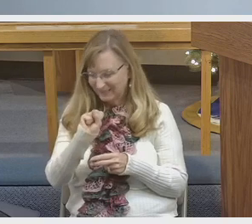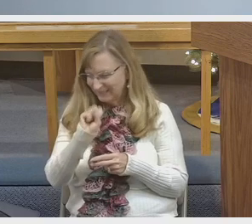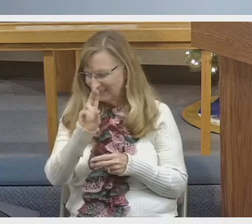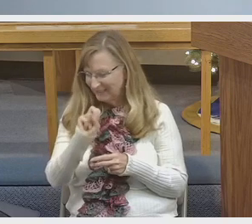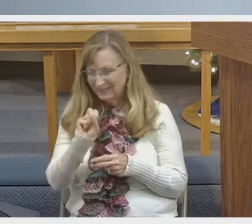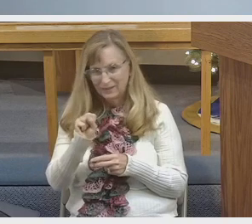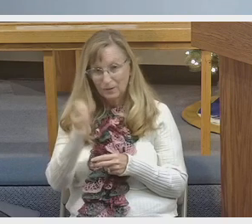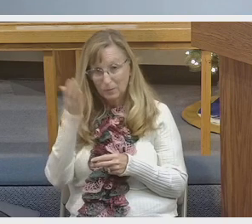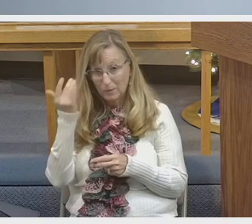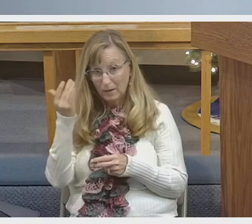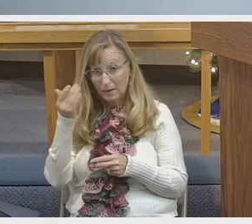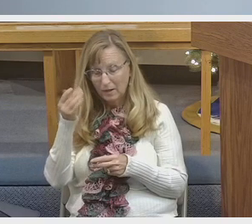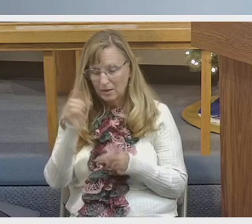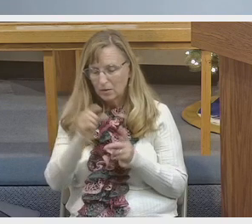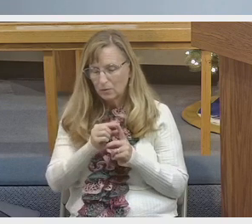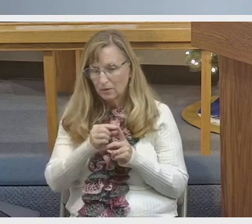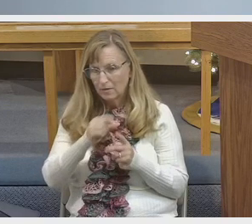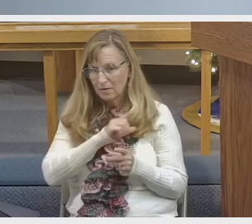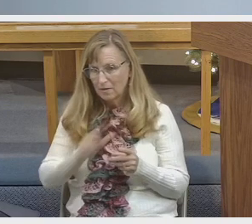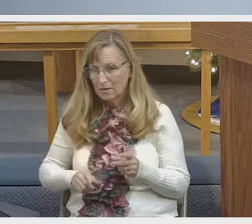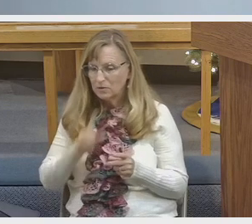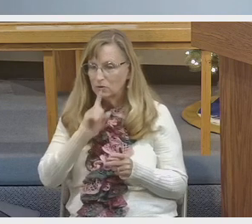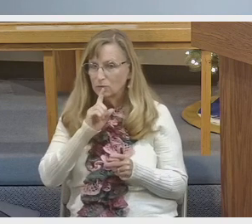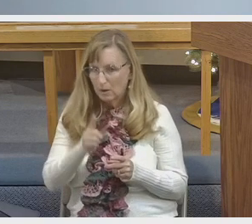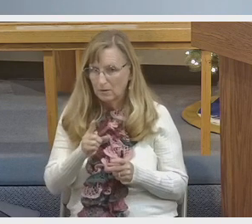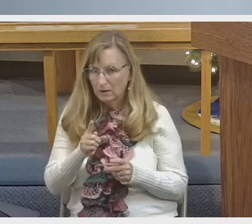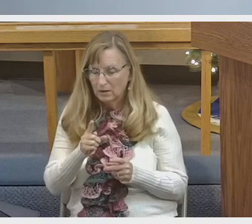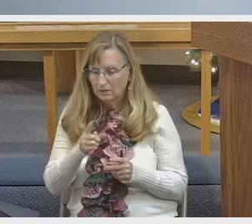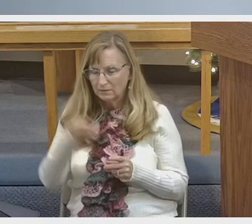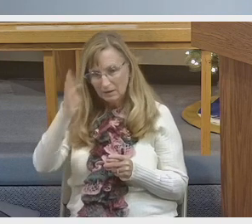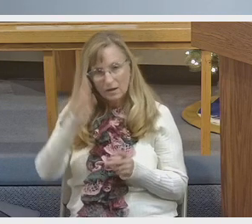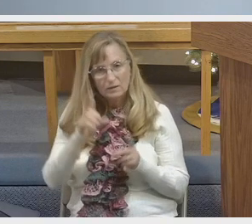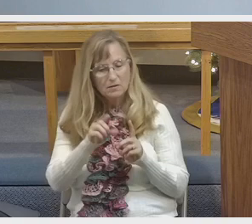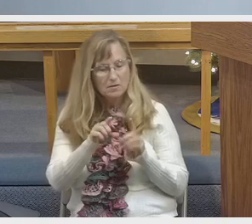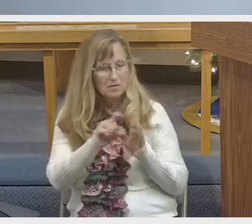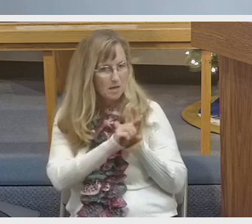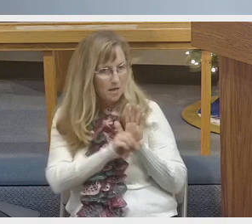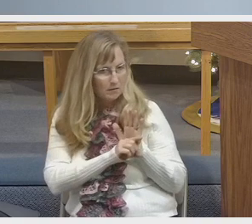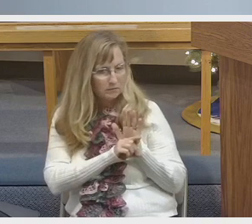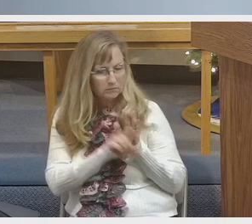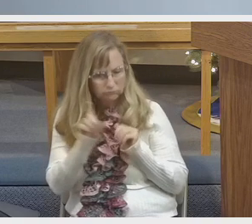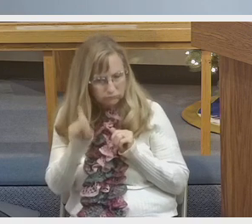spoken. God's law required it.